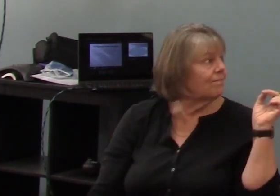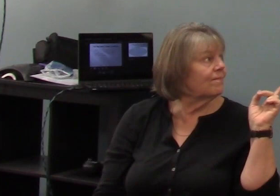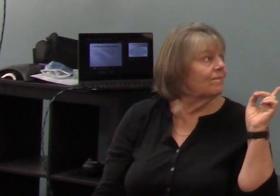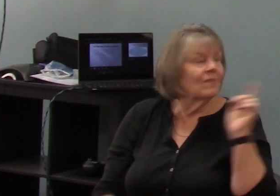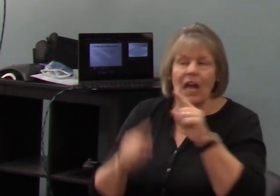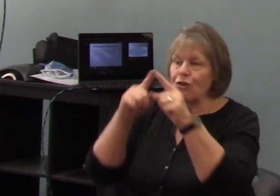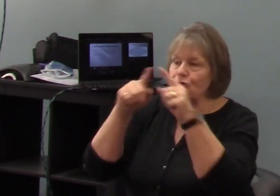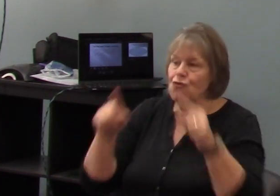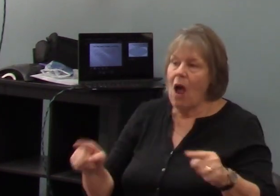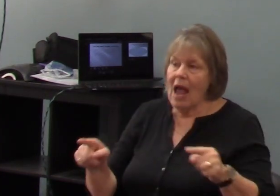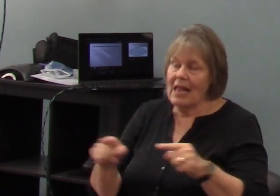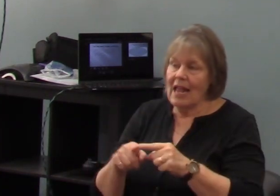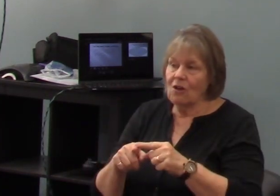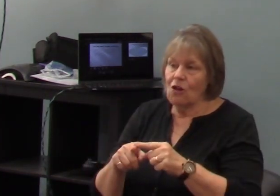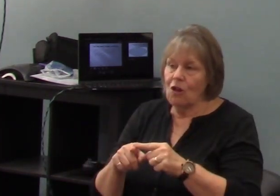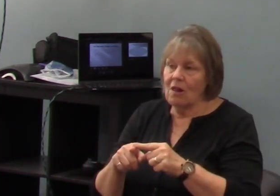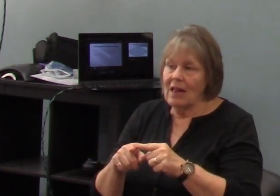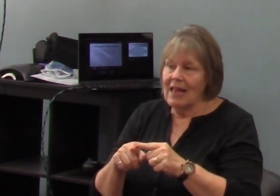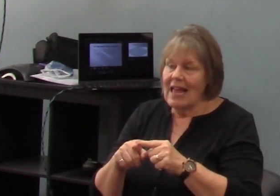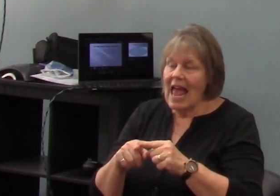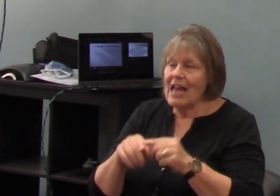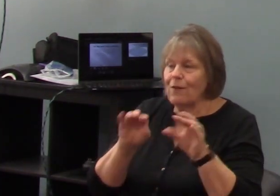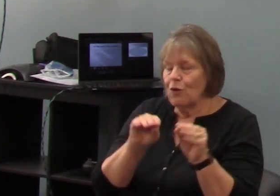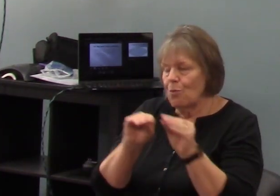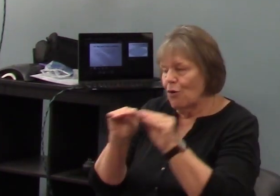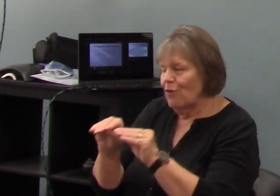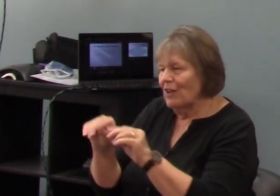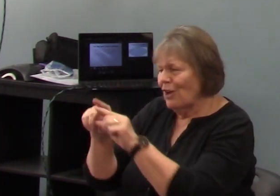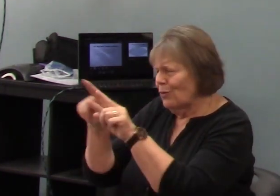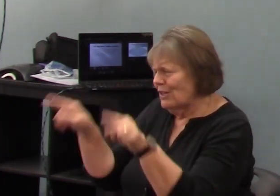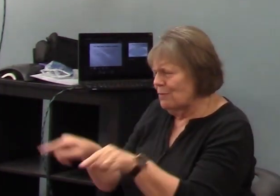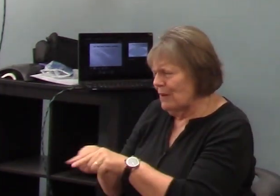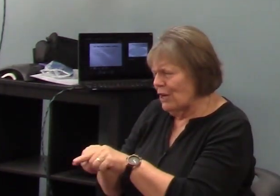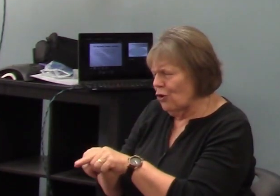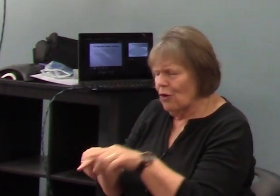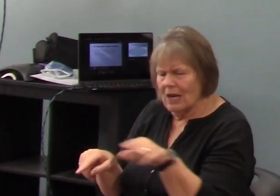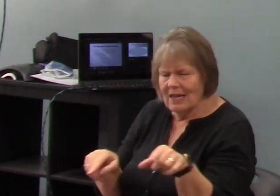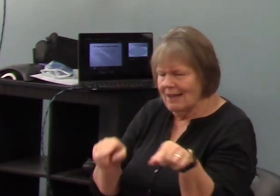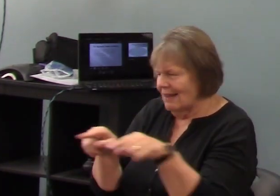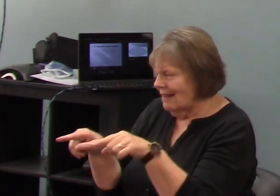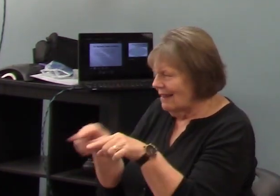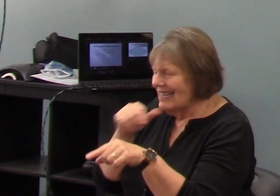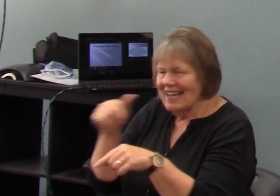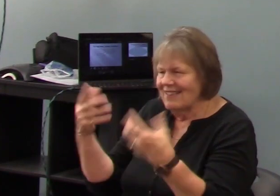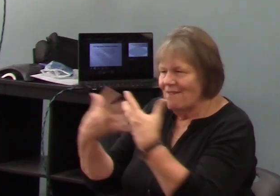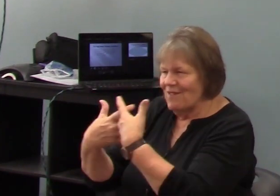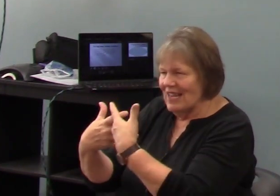these bigger angles. Actually, on a sphere, a triangle adds up to more than 180 degrees.